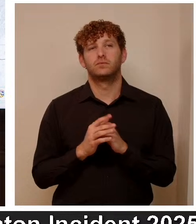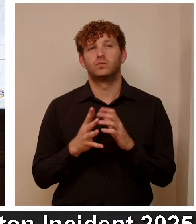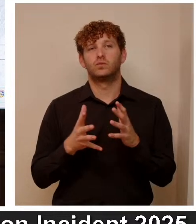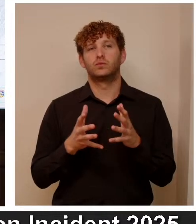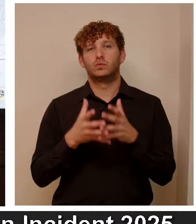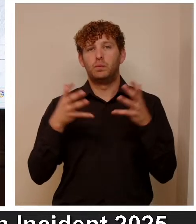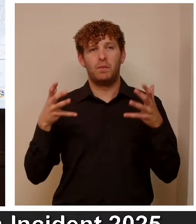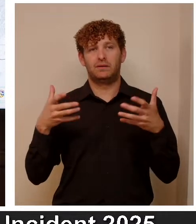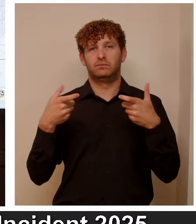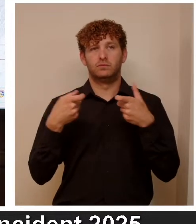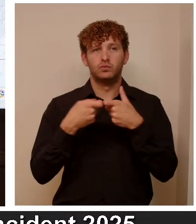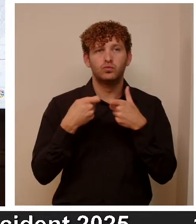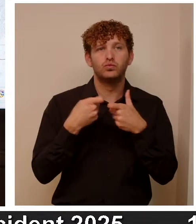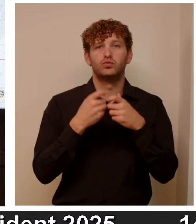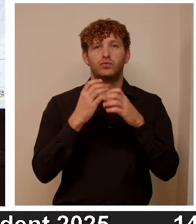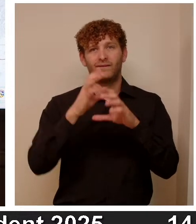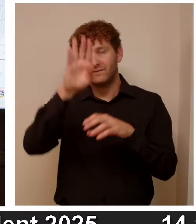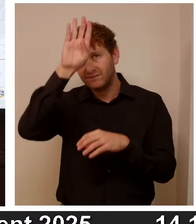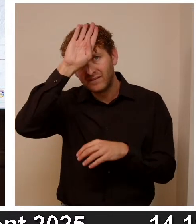that need to